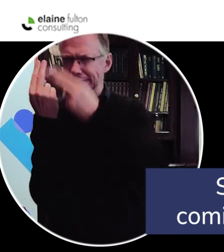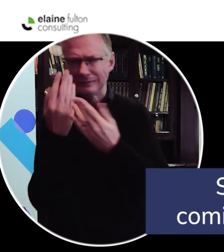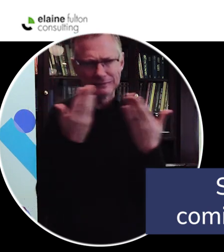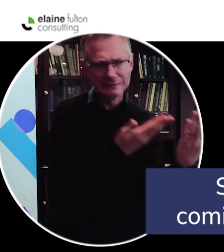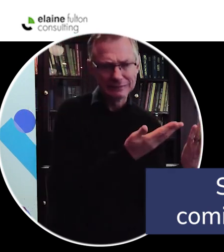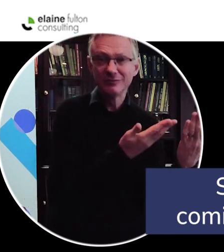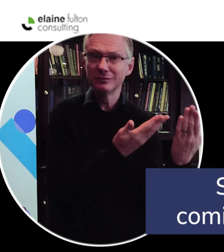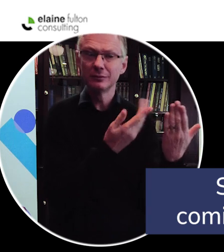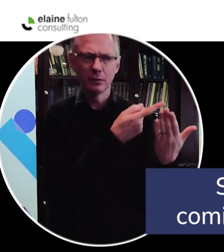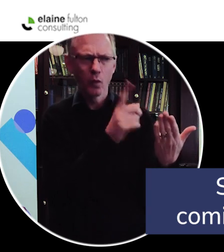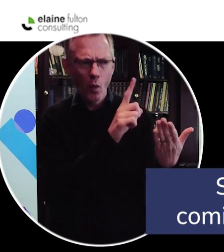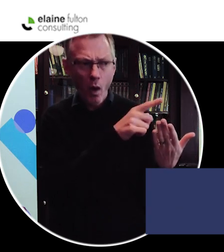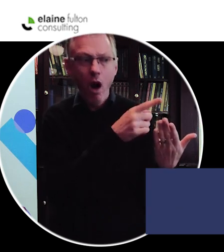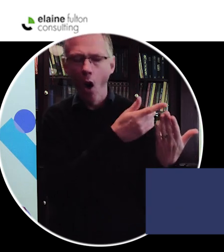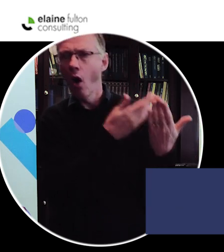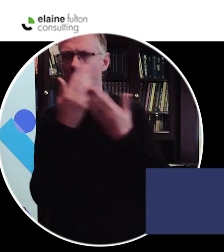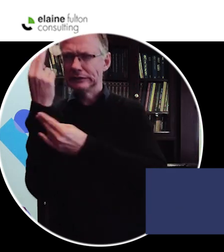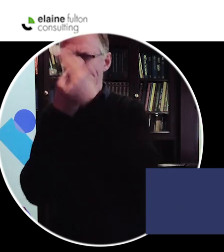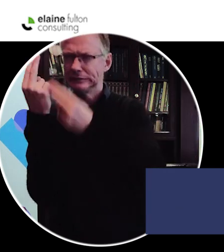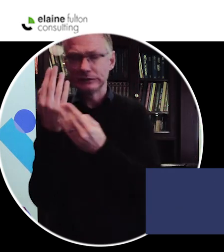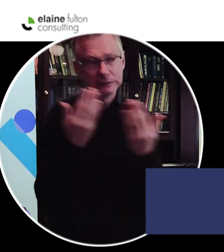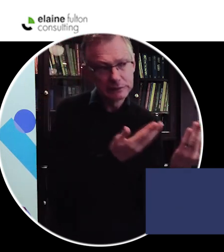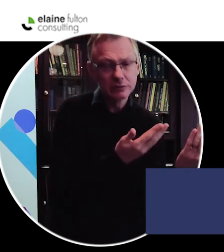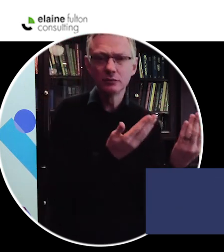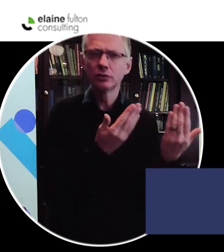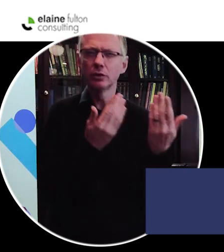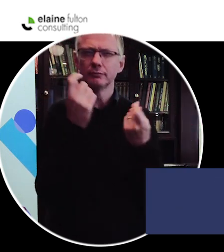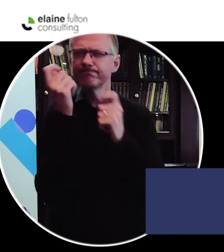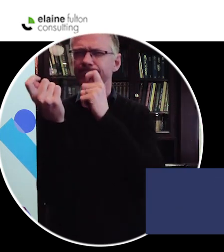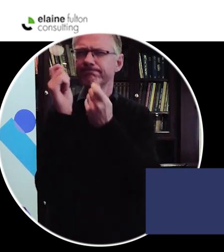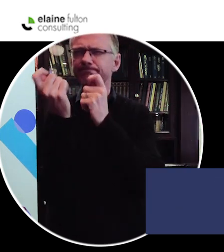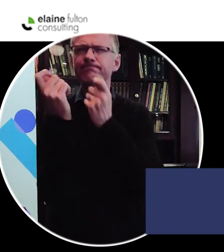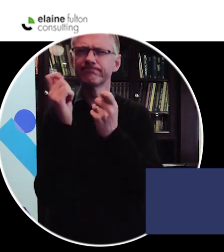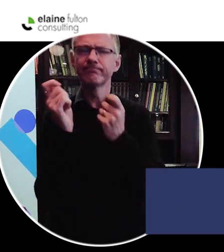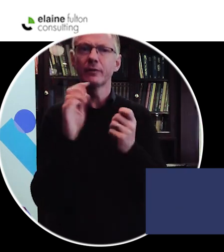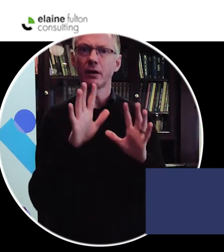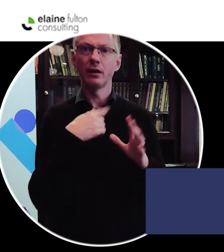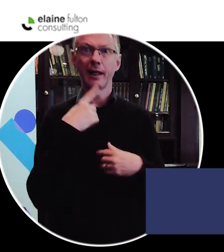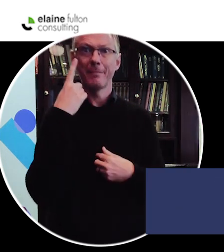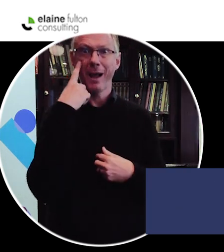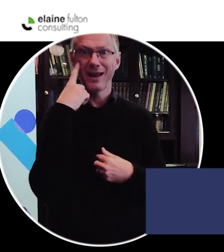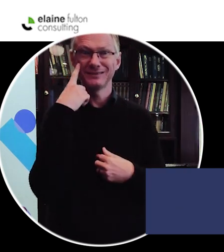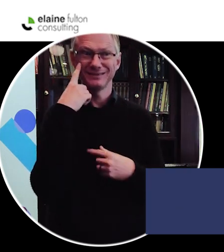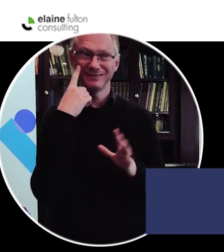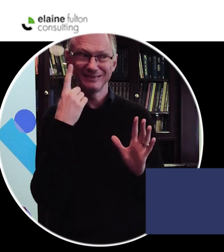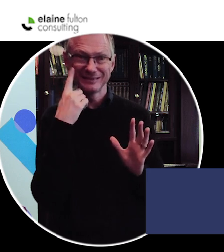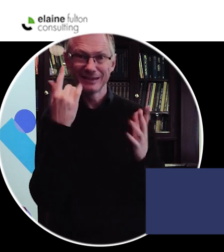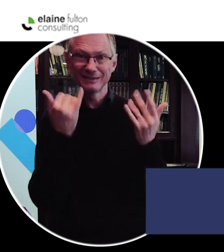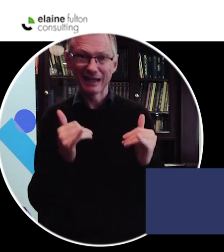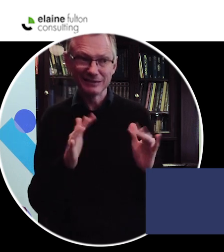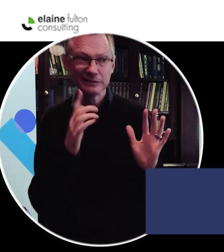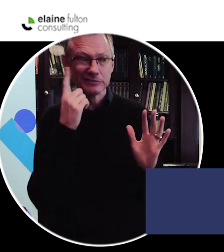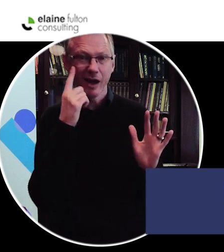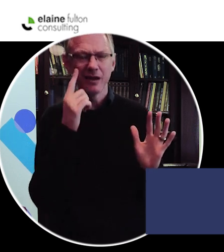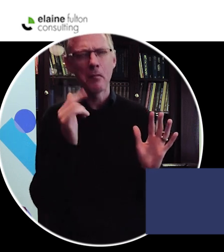their suggestions and observations. We'll then assimilate, and then we're going to pilot this across